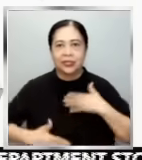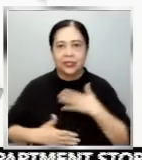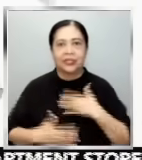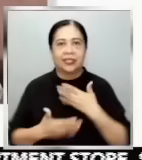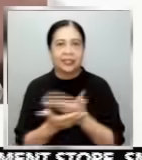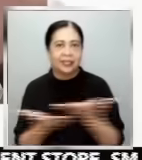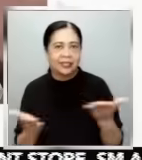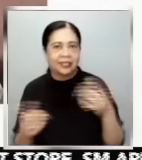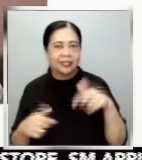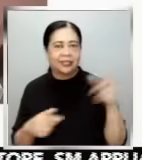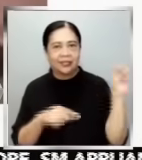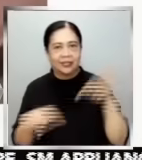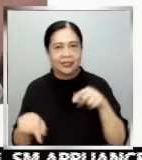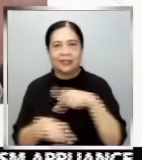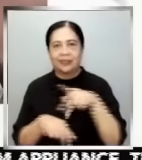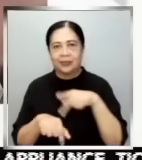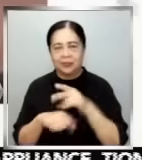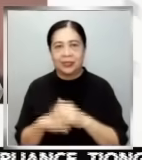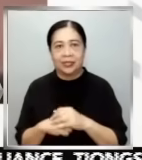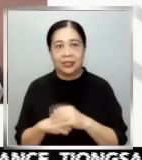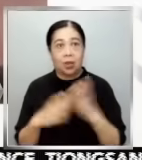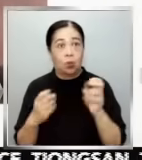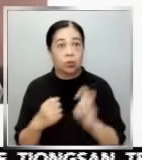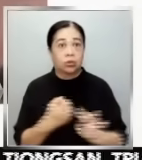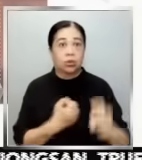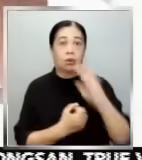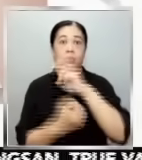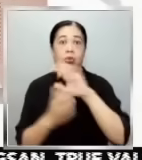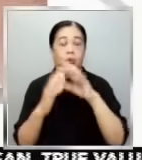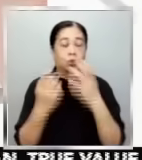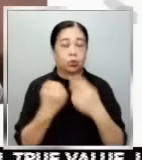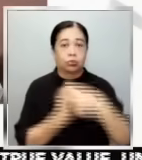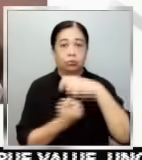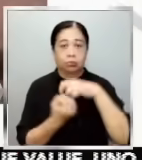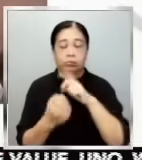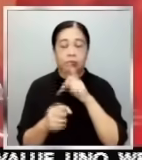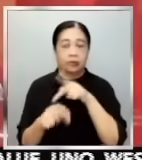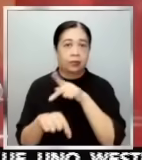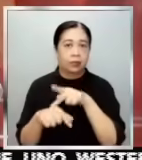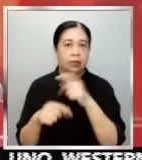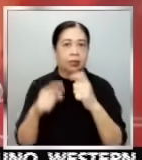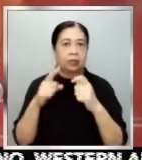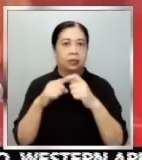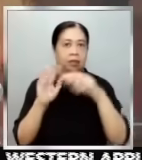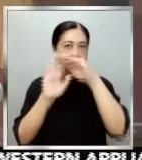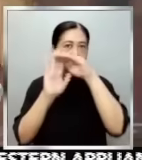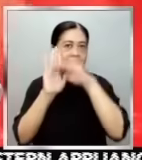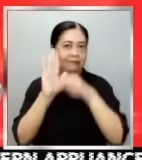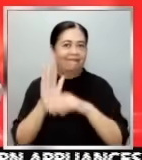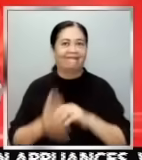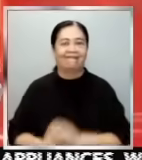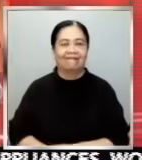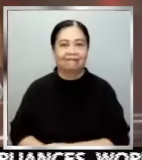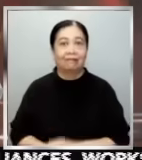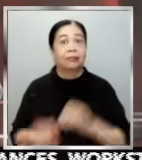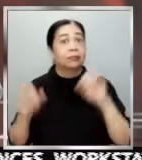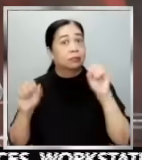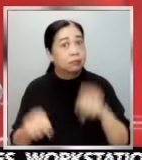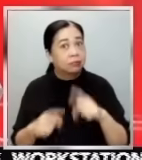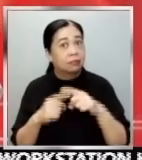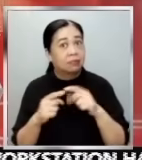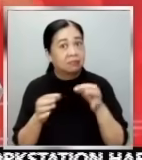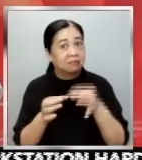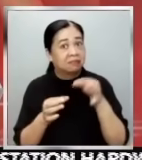Philippines I want to travel the world and definitely Philippines is on the top of the list posible naman kayong ma-extend ang